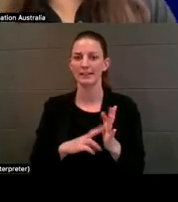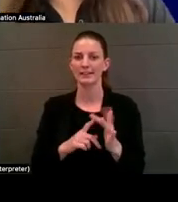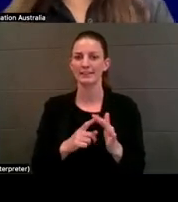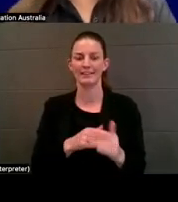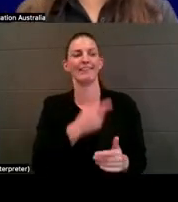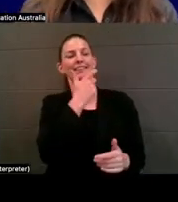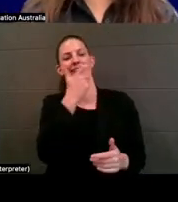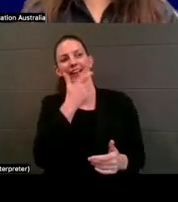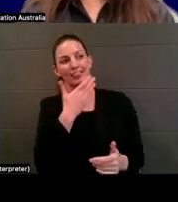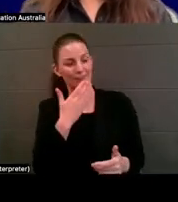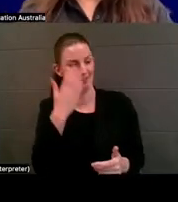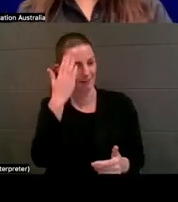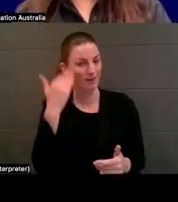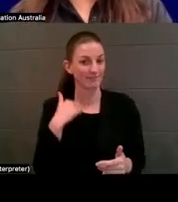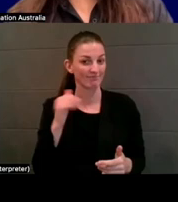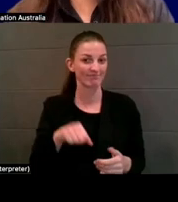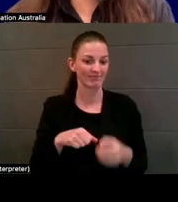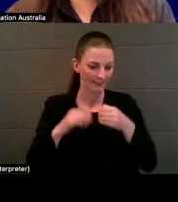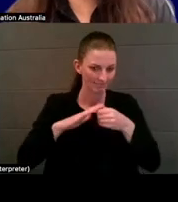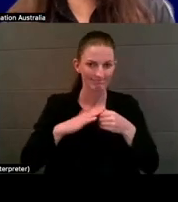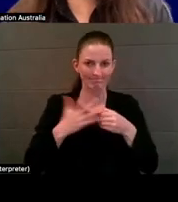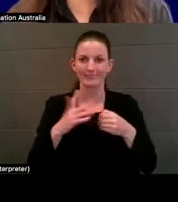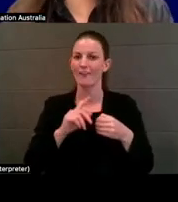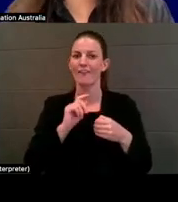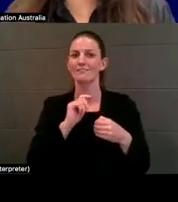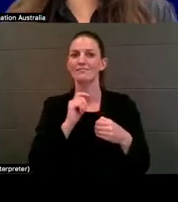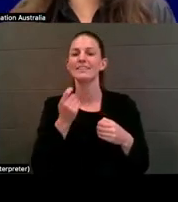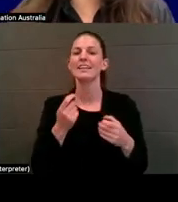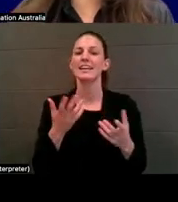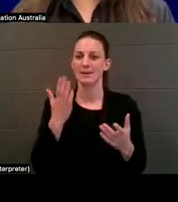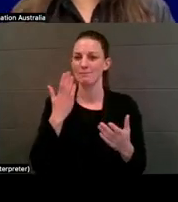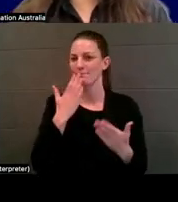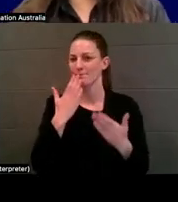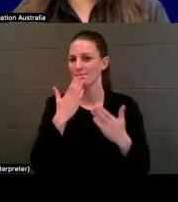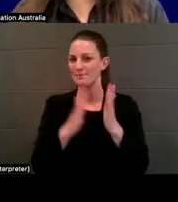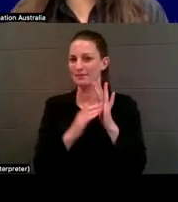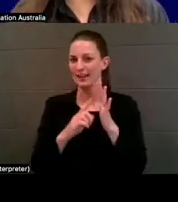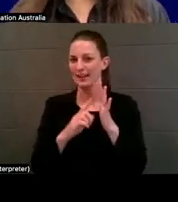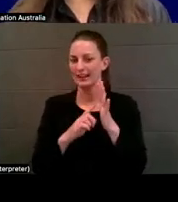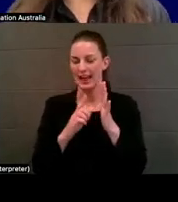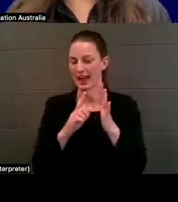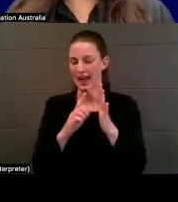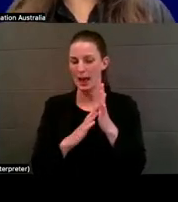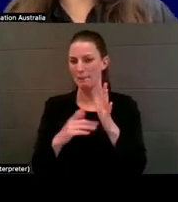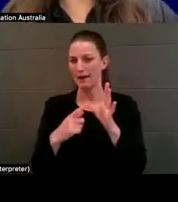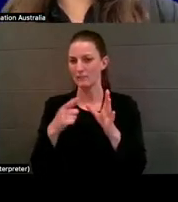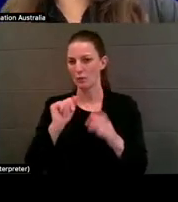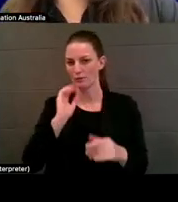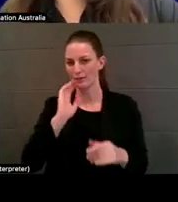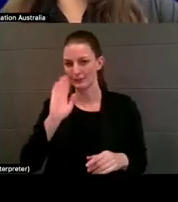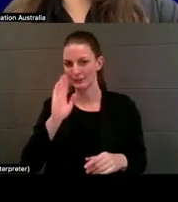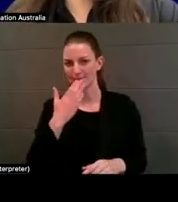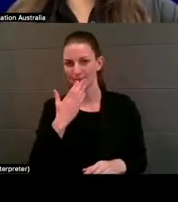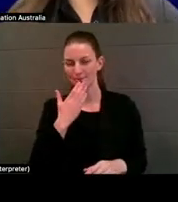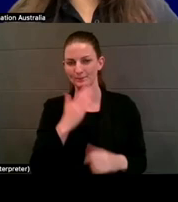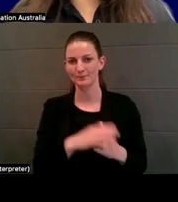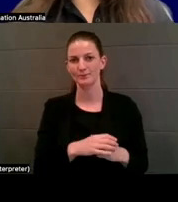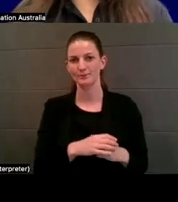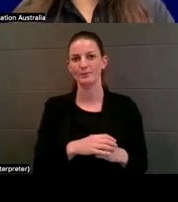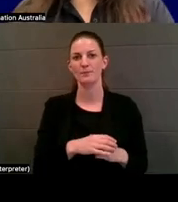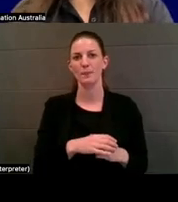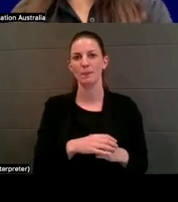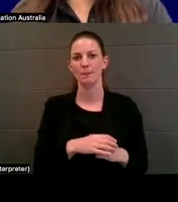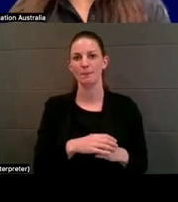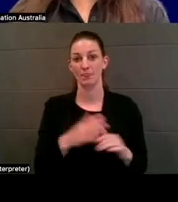Thanks for that reminder. I was on mute. Thank you very much, Emma, for your presentation. It's good, as a speech